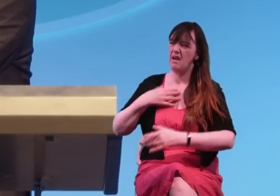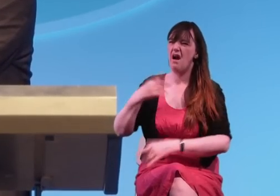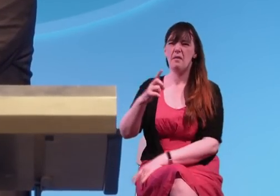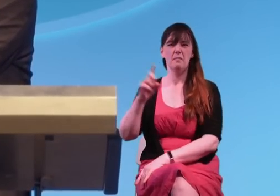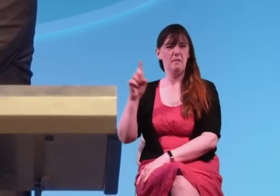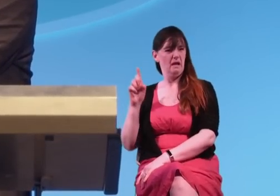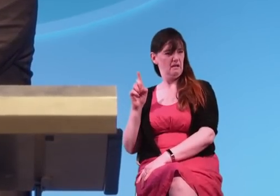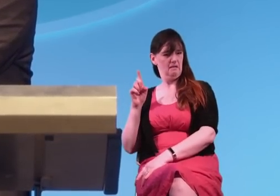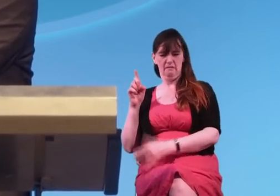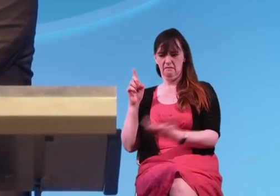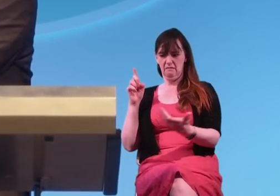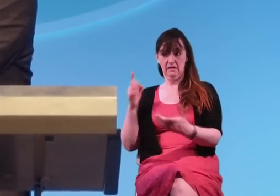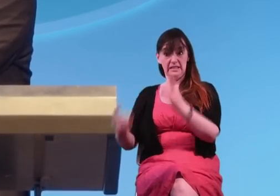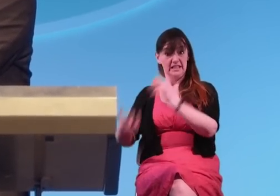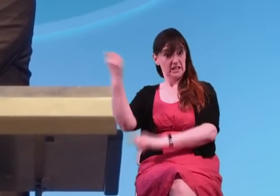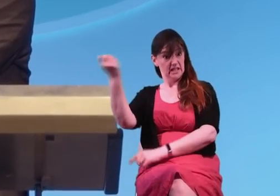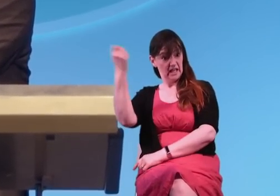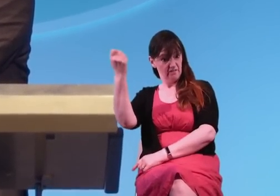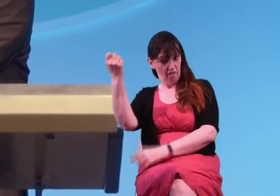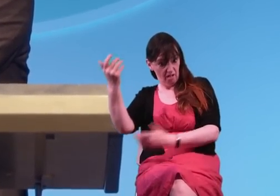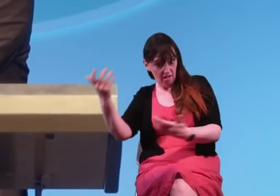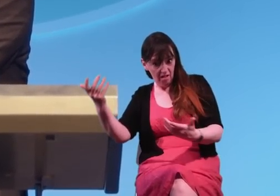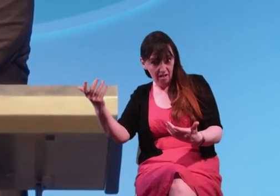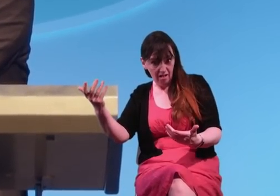that get you? How are you doing?